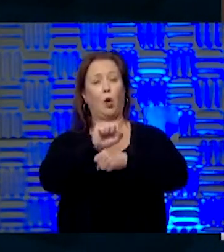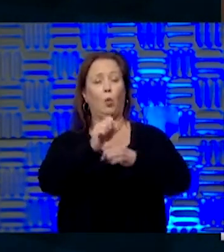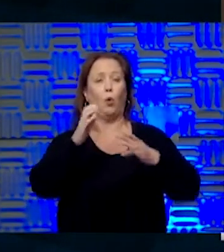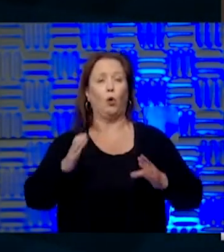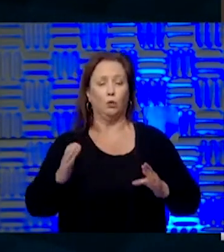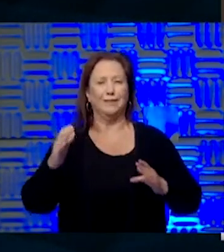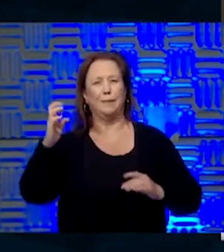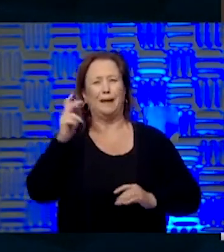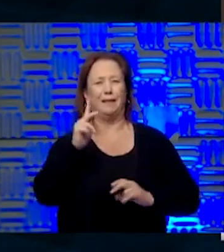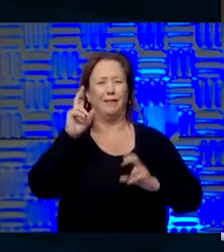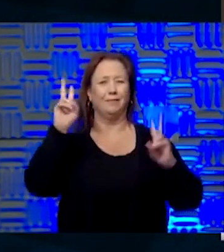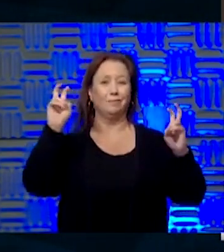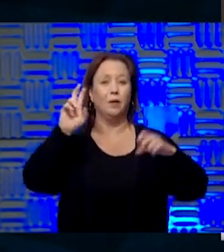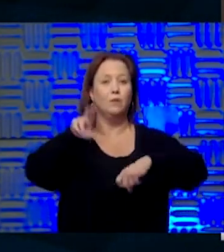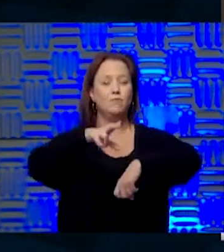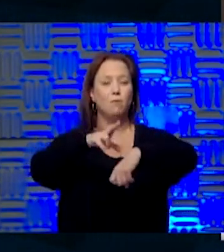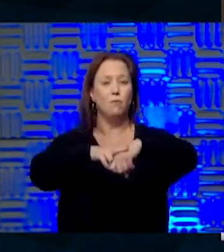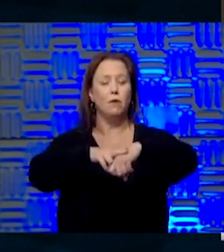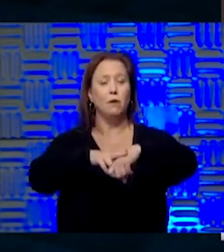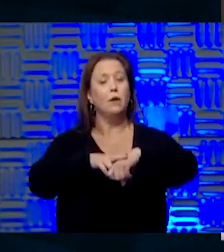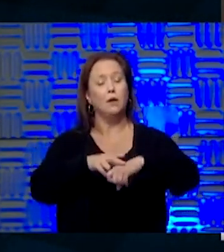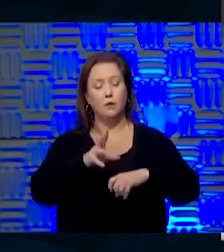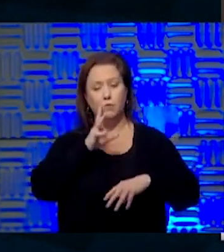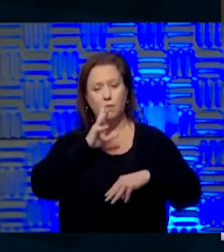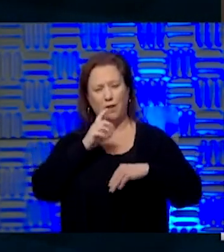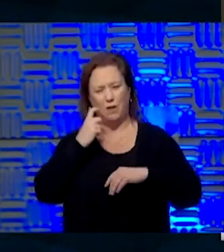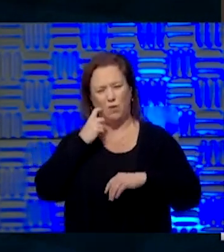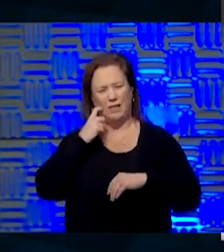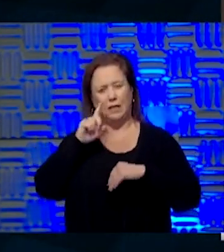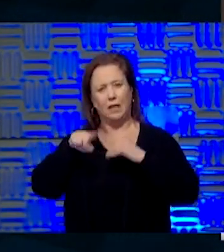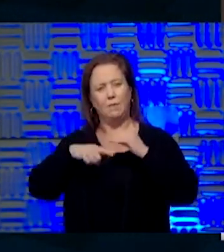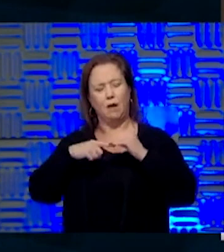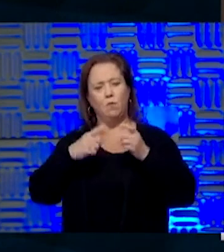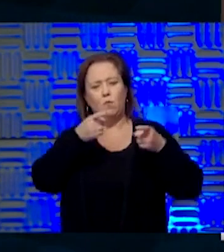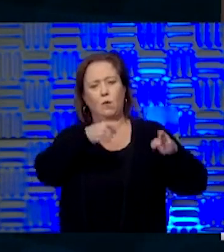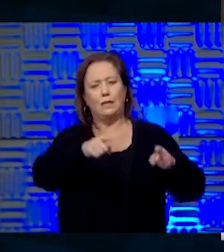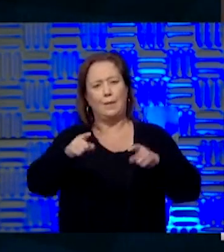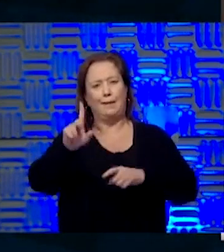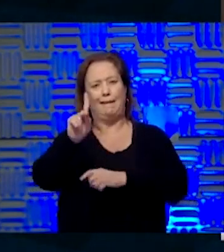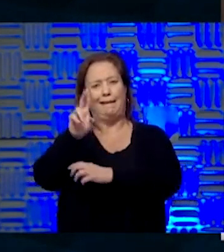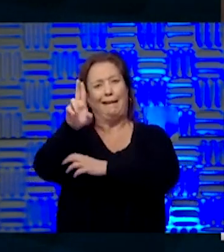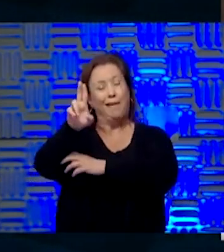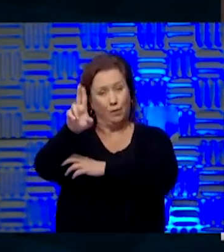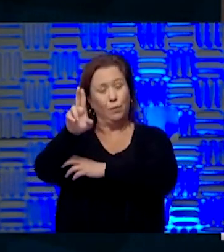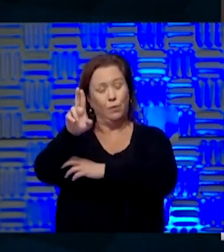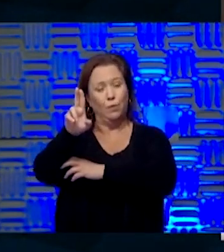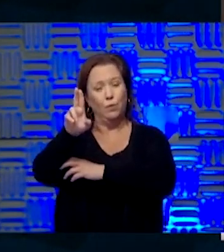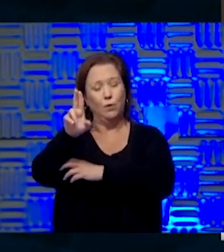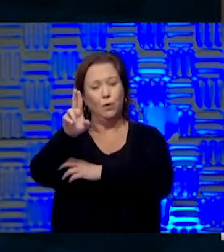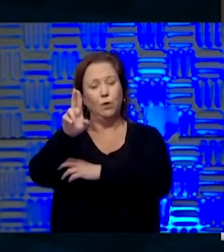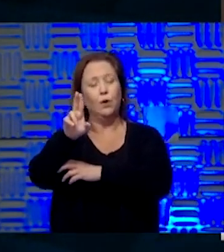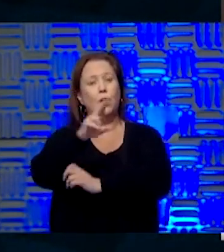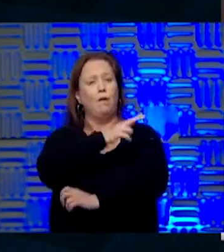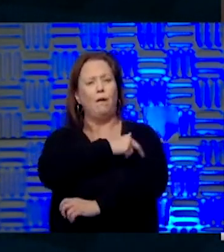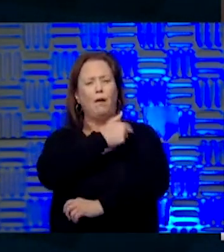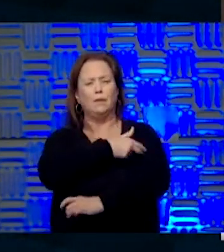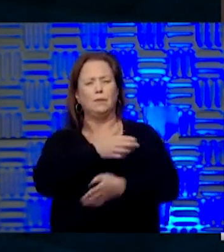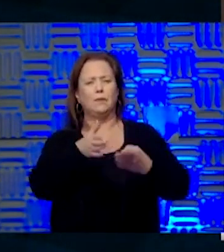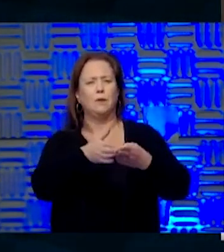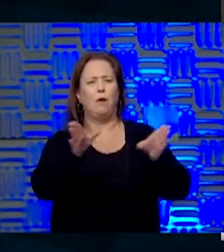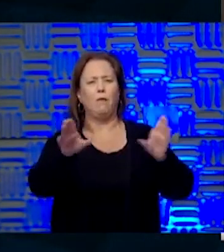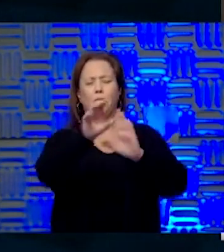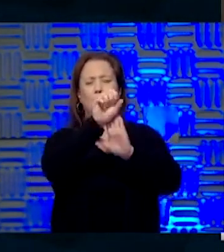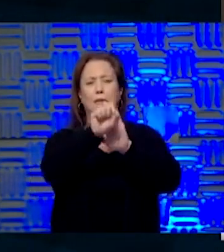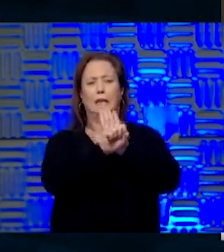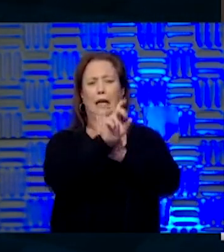to normal. And while you speak about what's transpired at KU Health System, hospitals across the state of